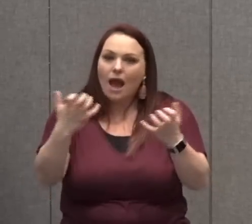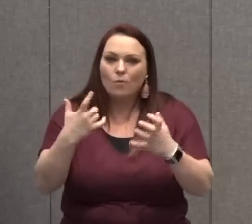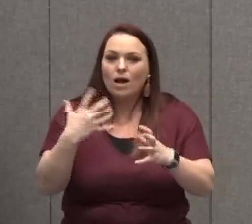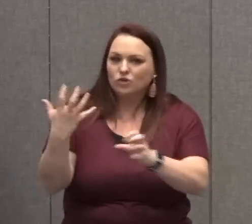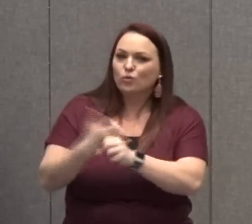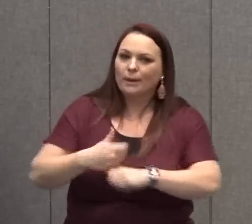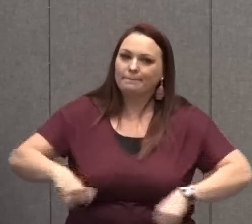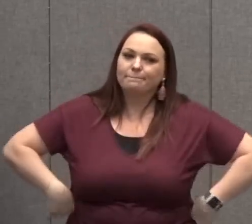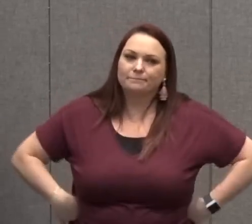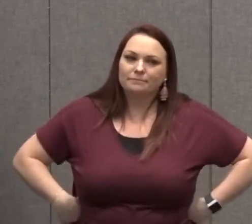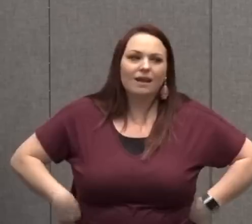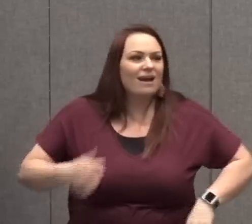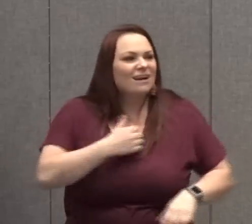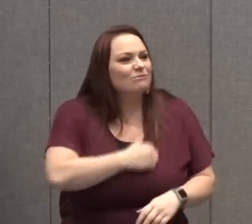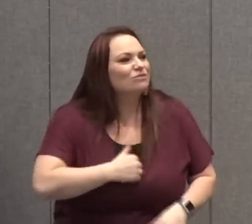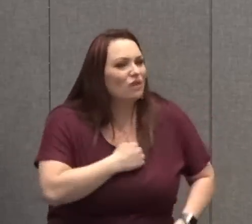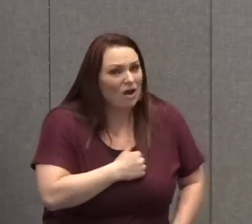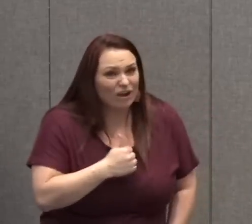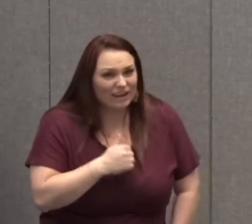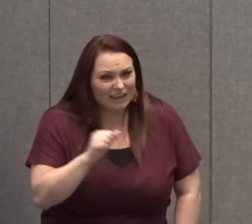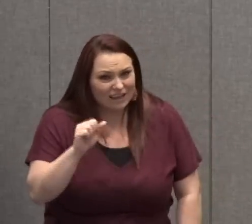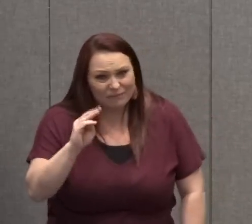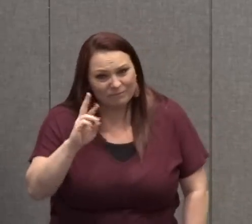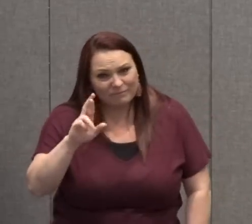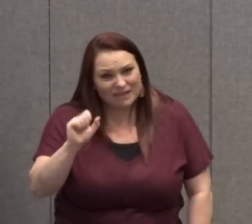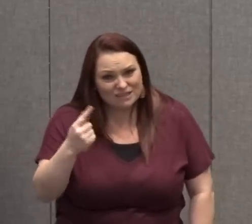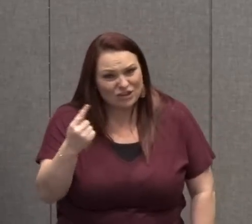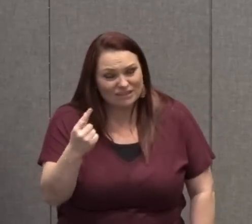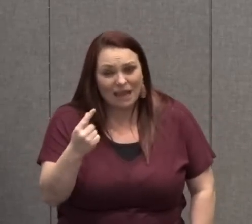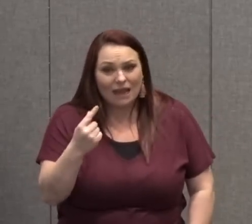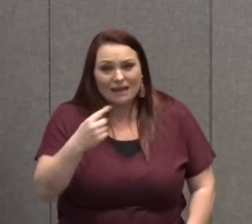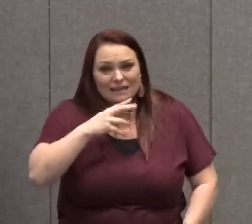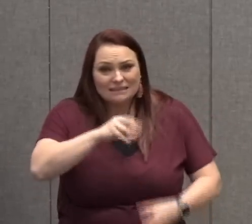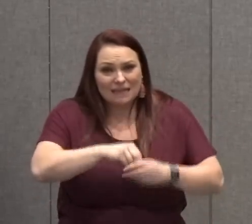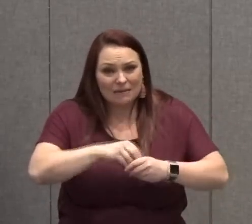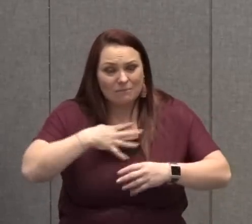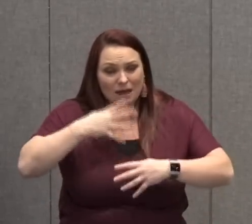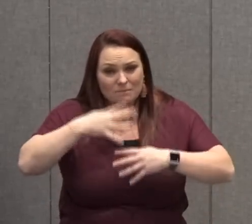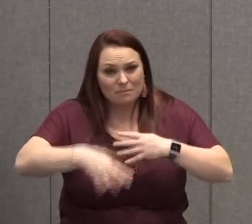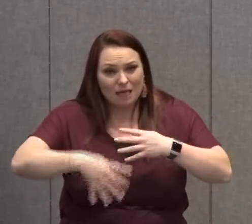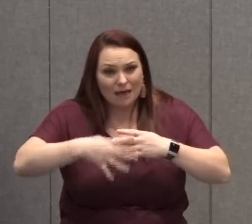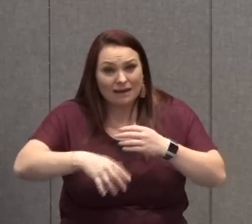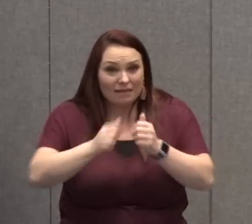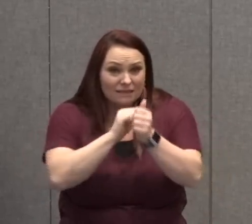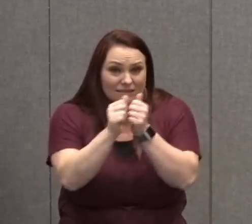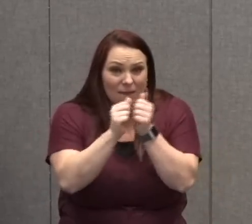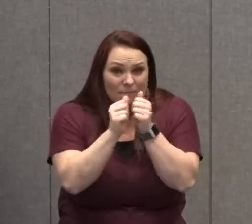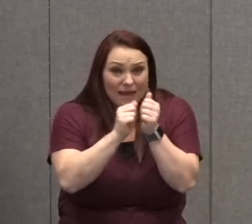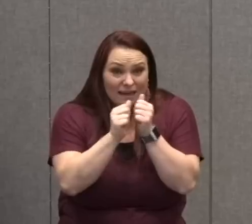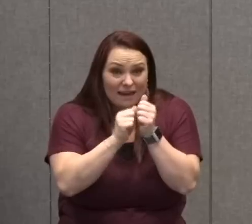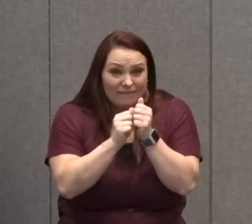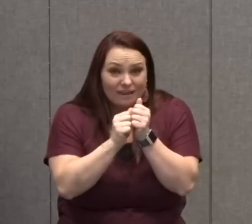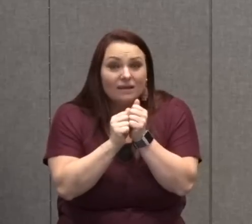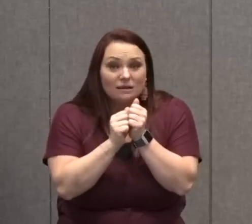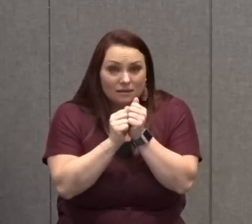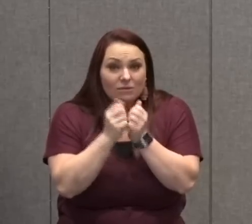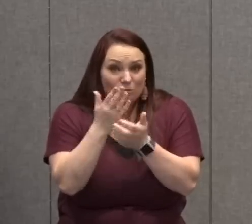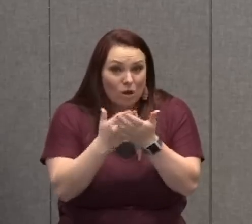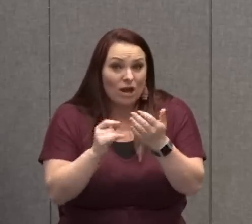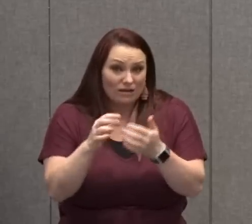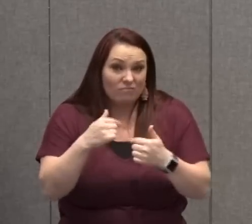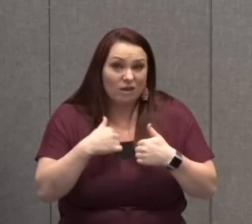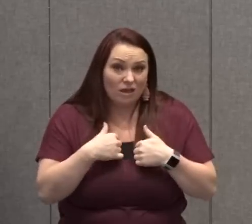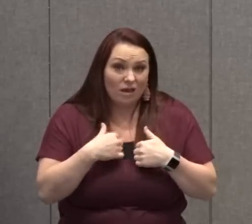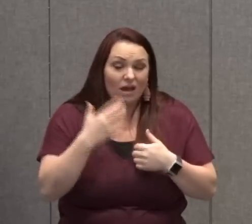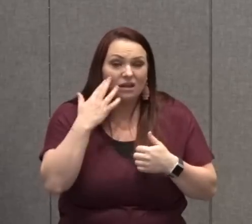win sorry I'm sorry miss Garcia I it's it's in my blood this competitive side to me I